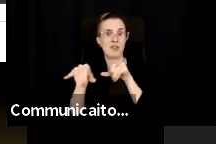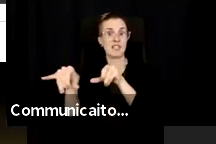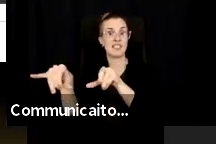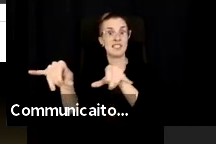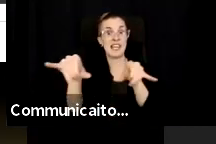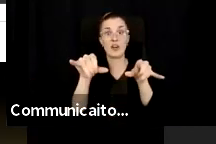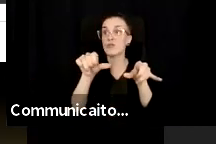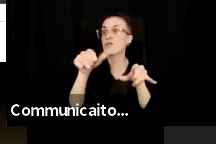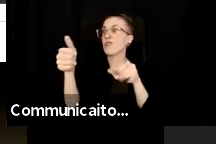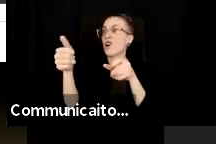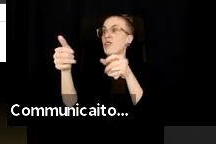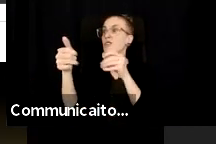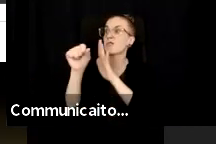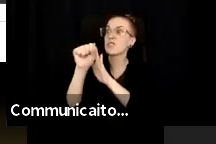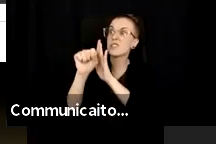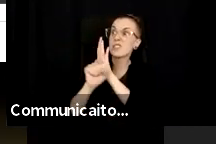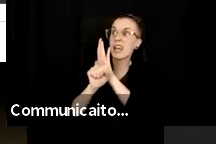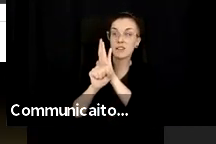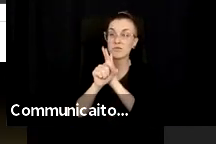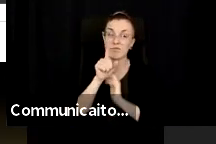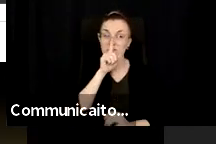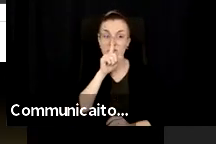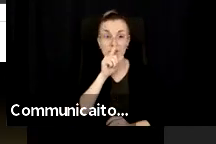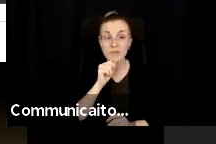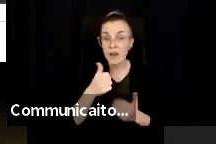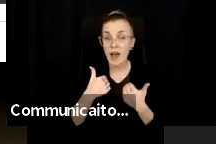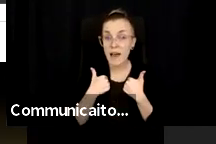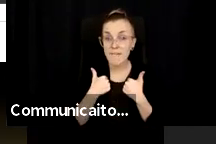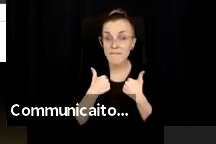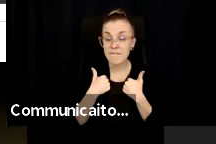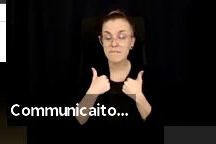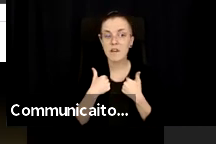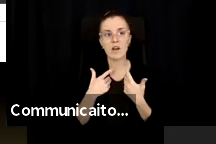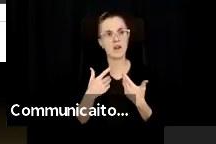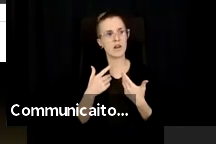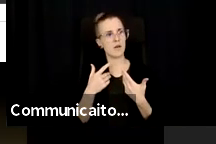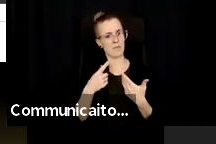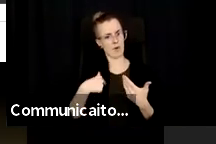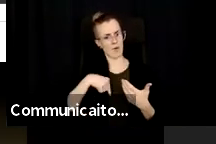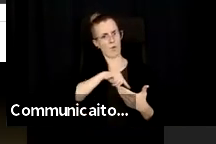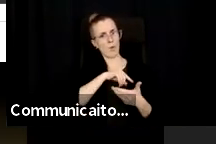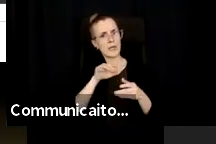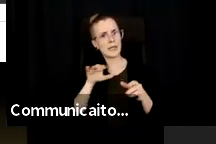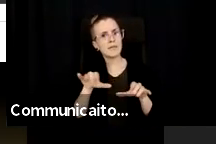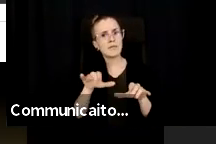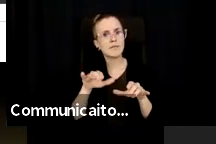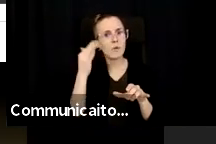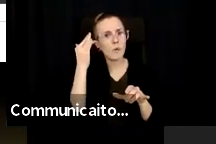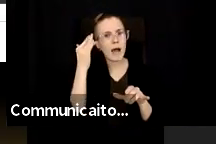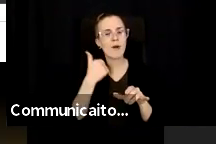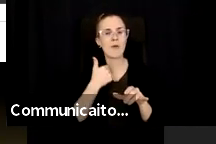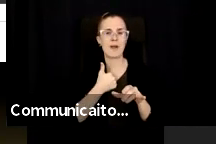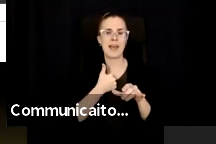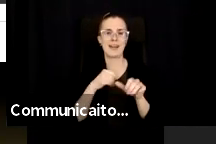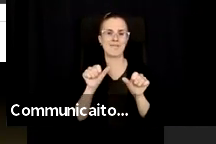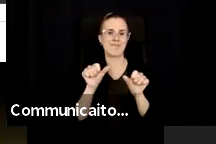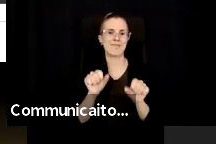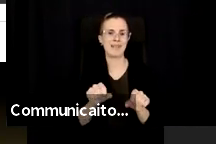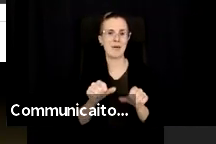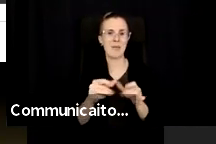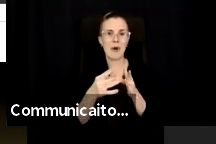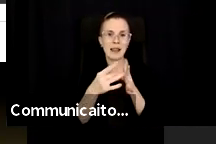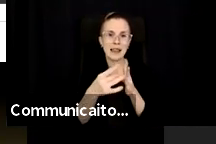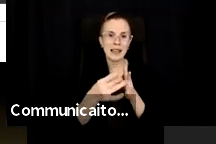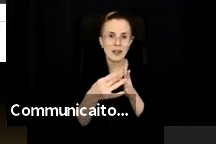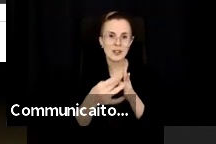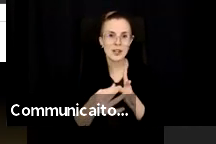in the United States. We did this because we had able leadership. We met early